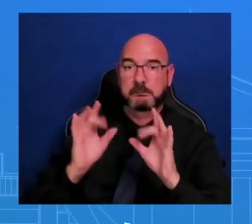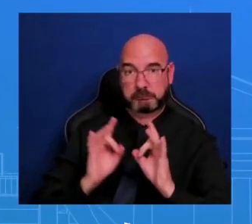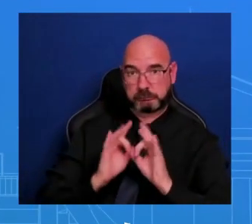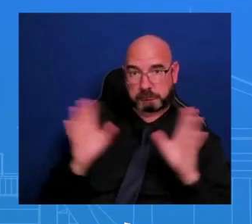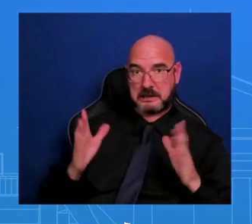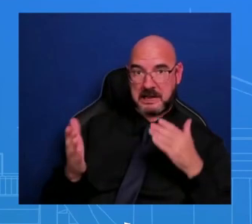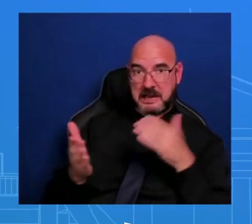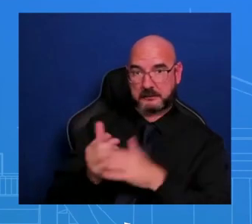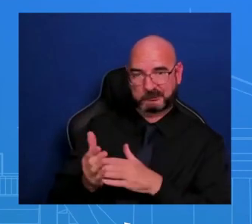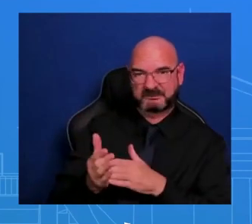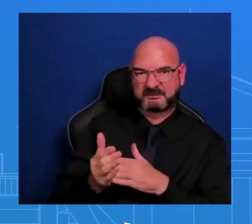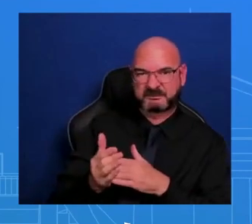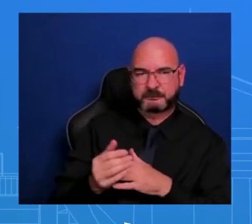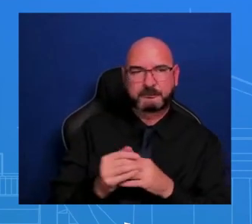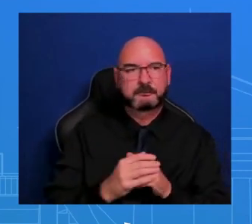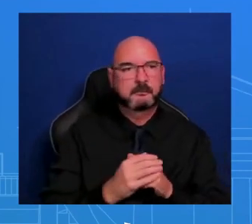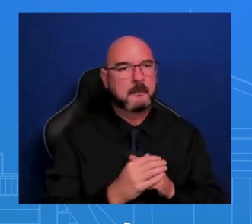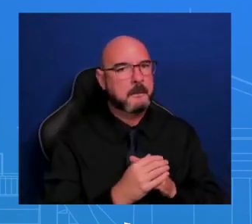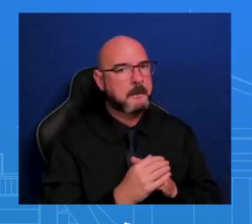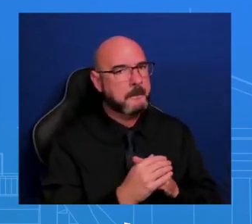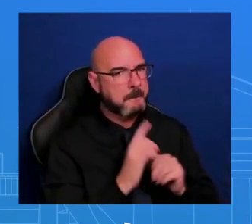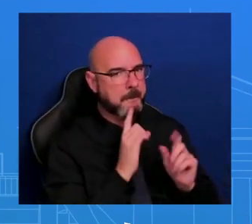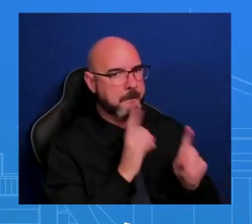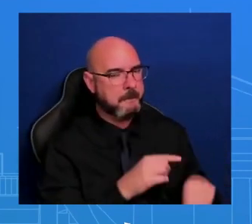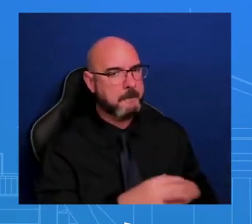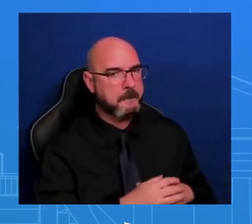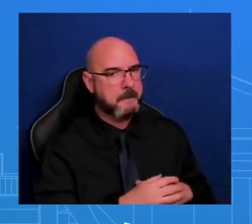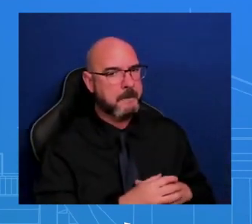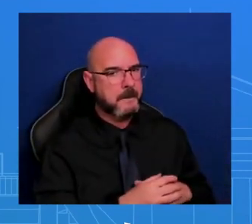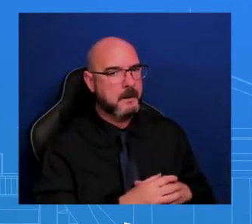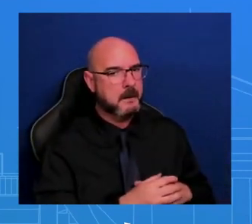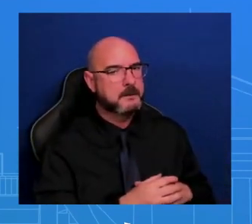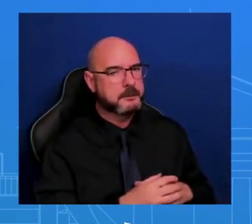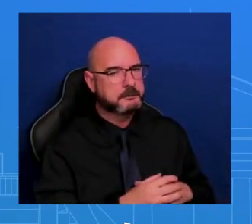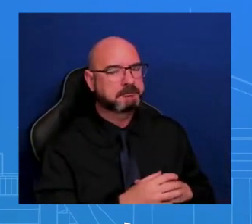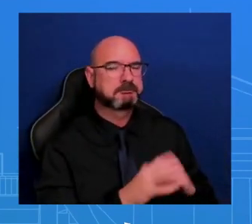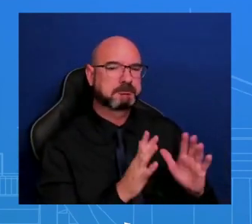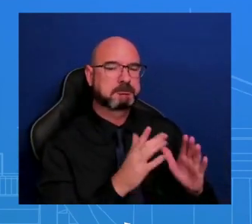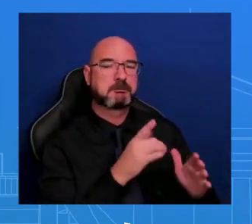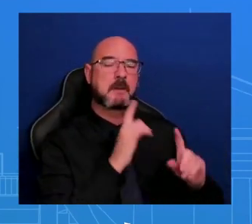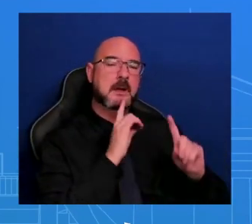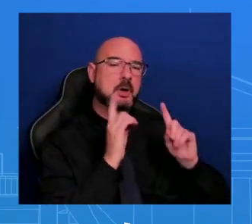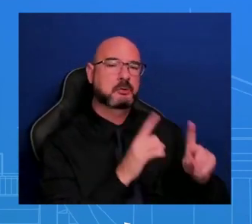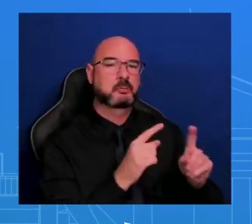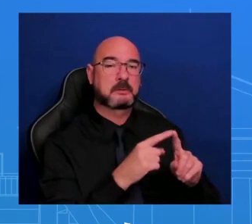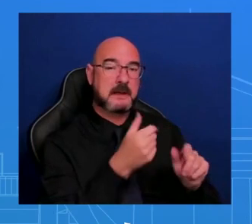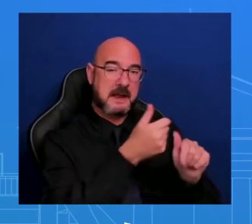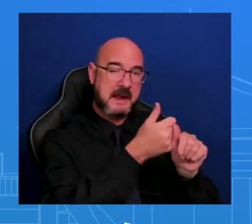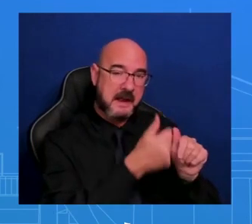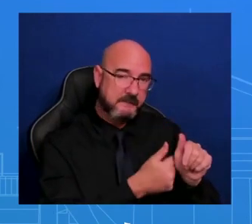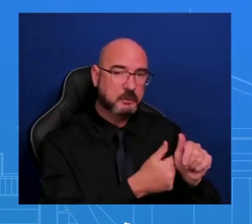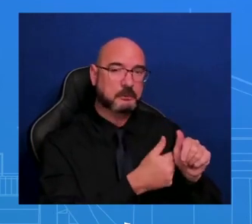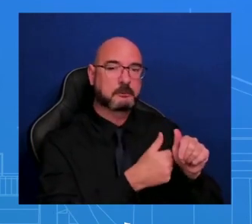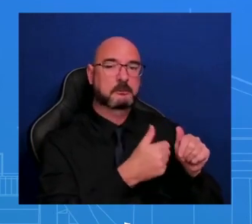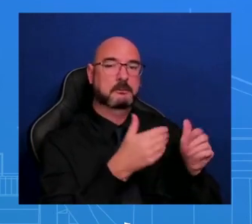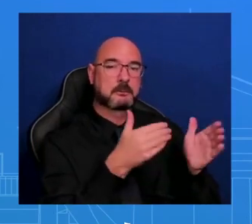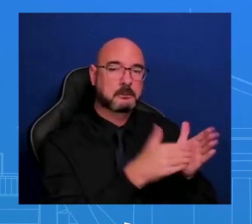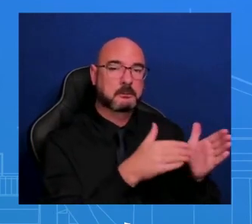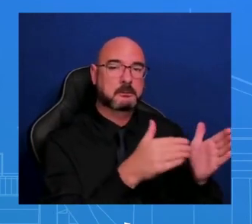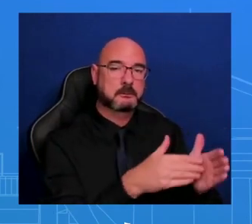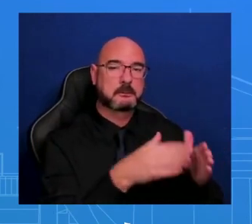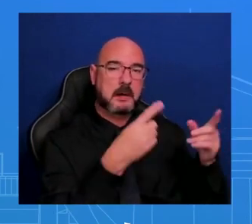single event on the battlefield. We all saw last week how quick reactions to events